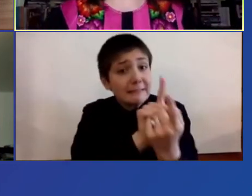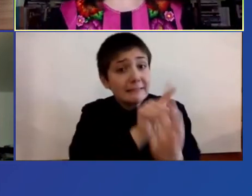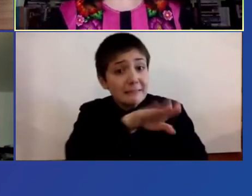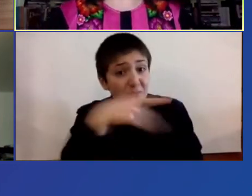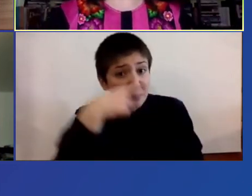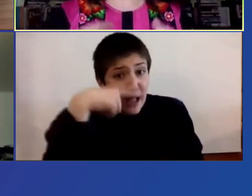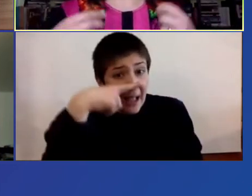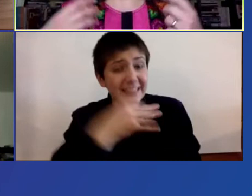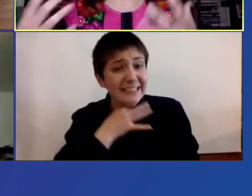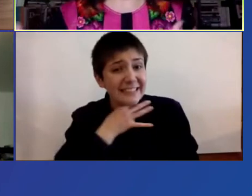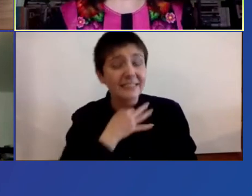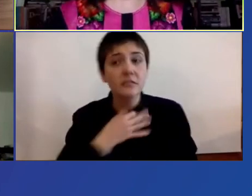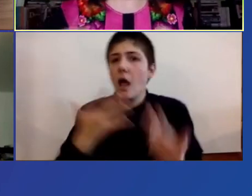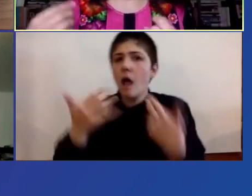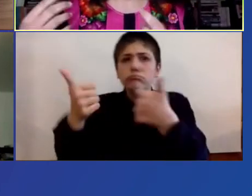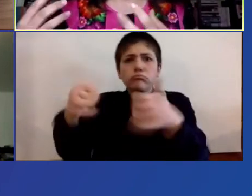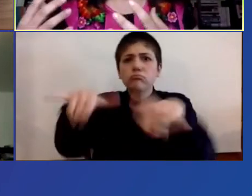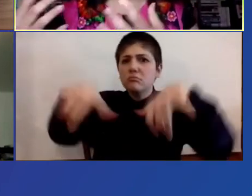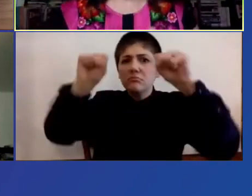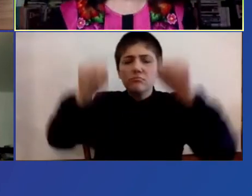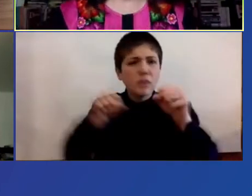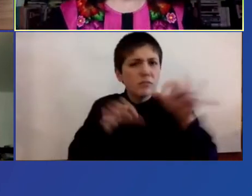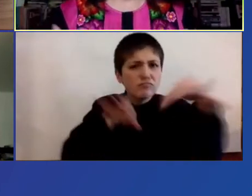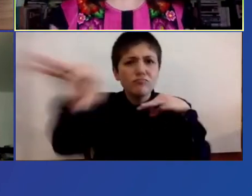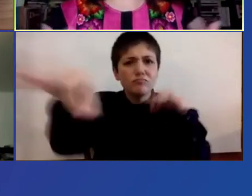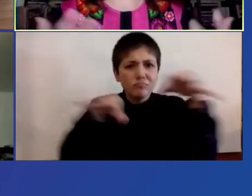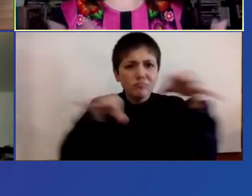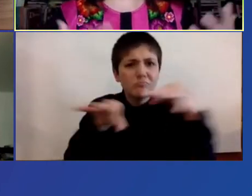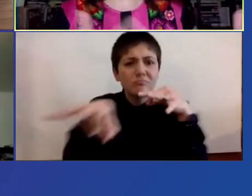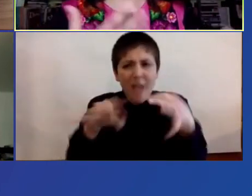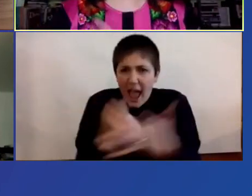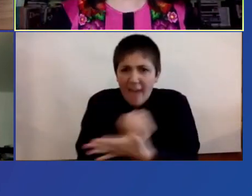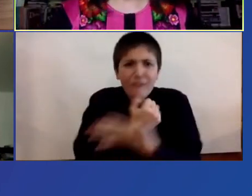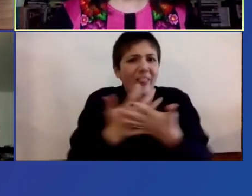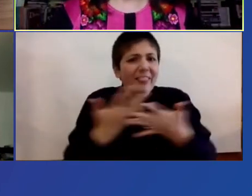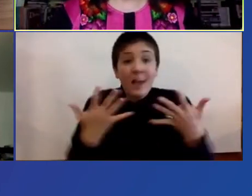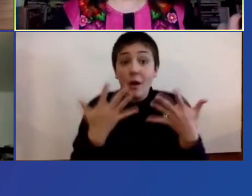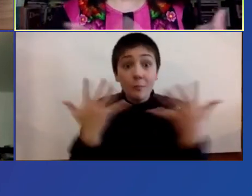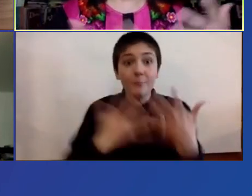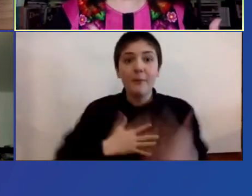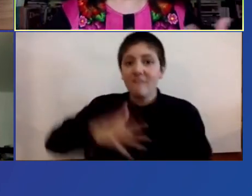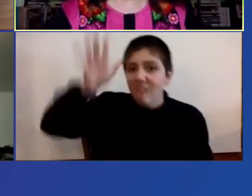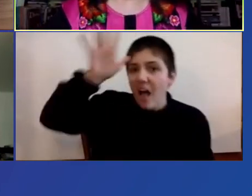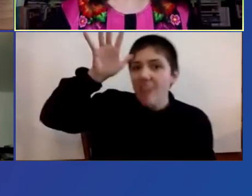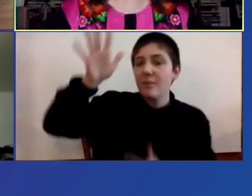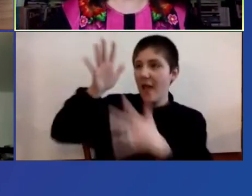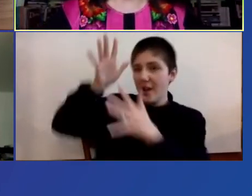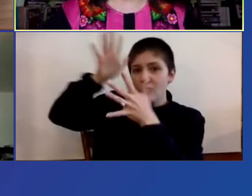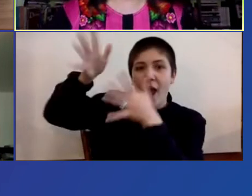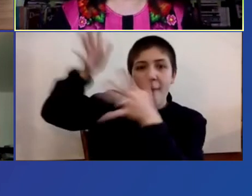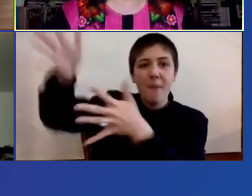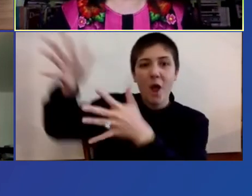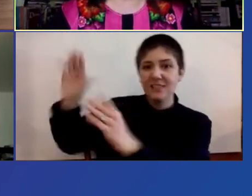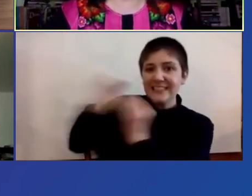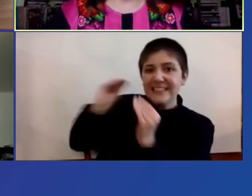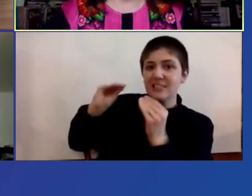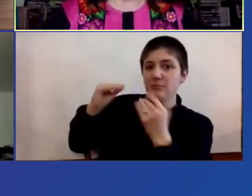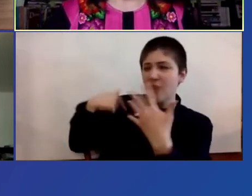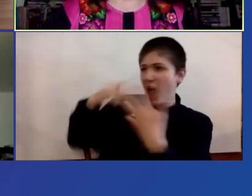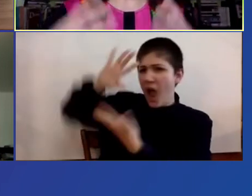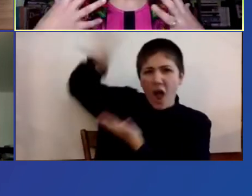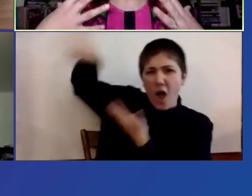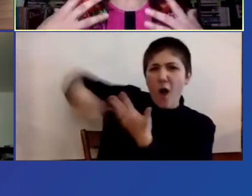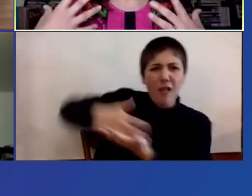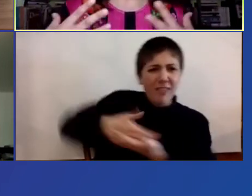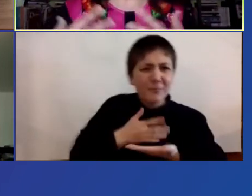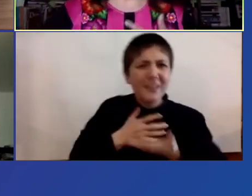everything I know. Everything that my father, my grandparents gave me was just this music. This is everything that they left to me, and I'm giving it to you.